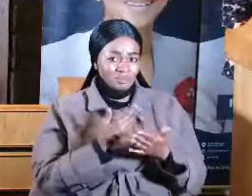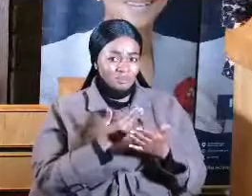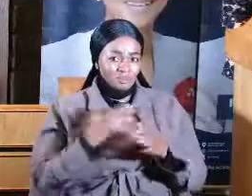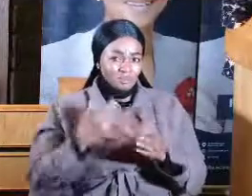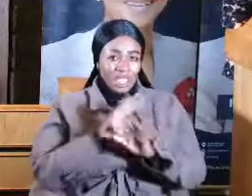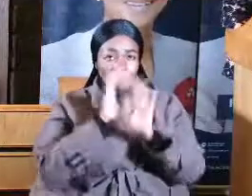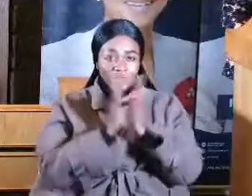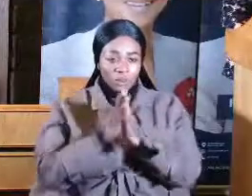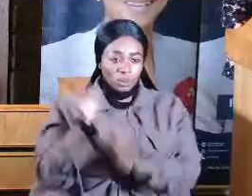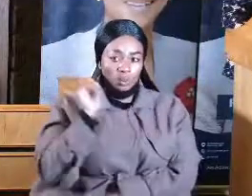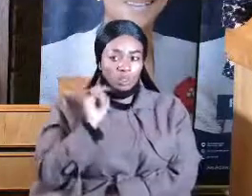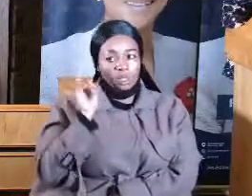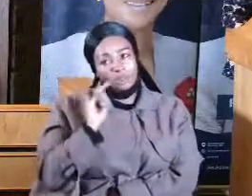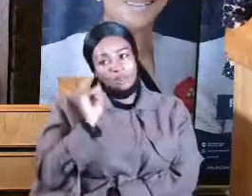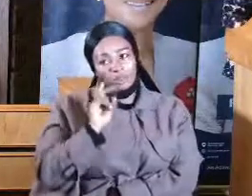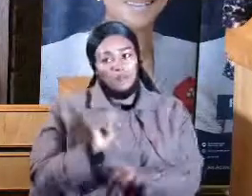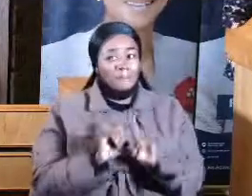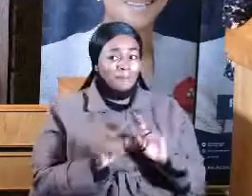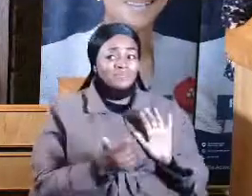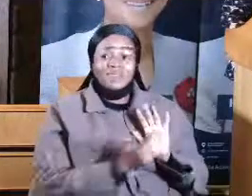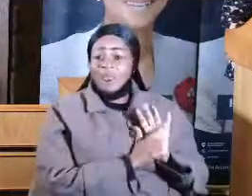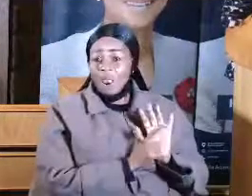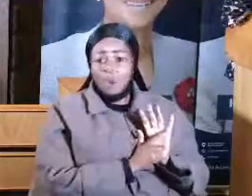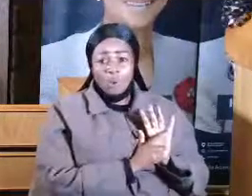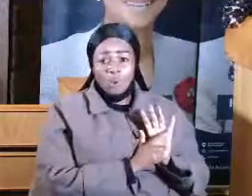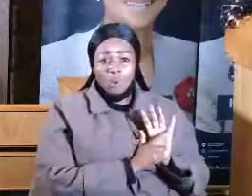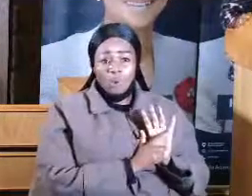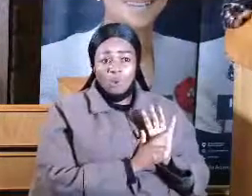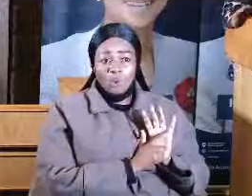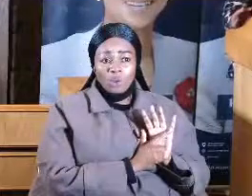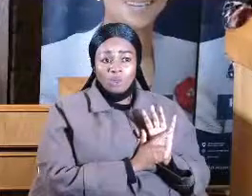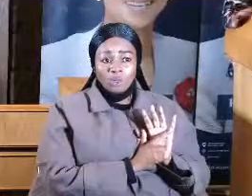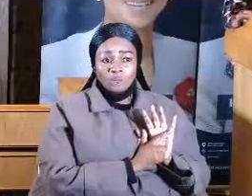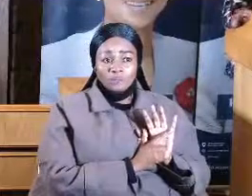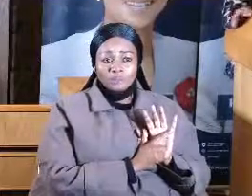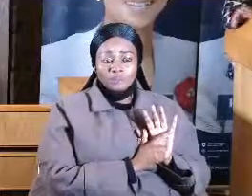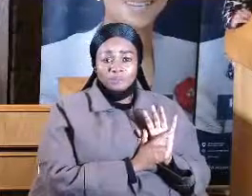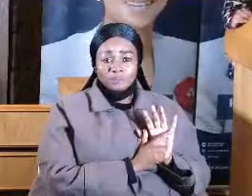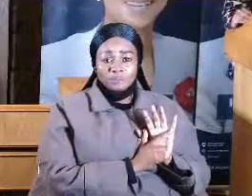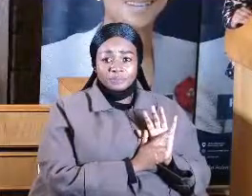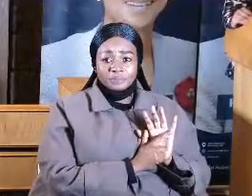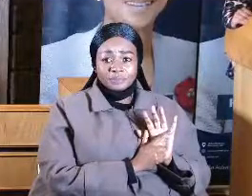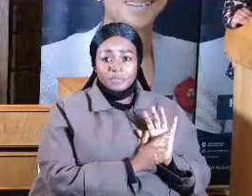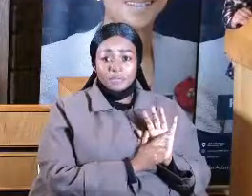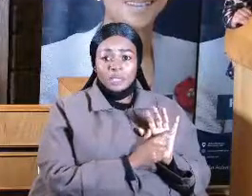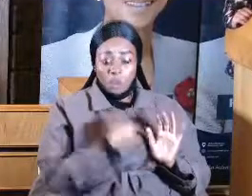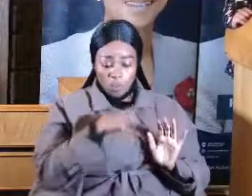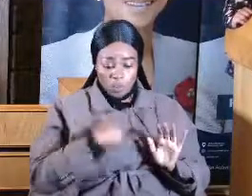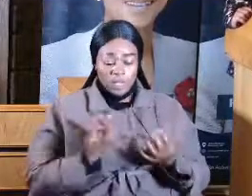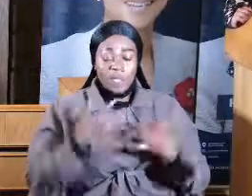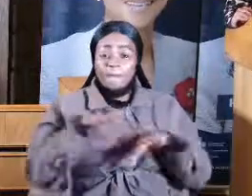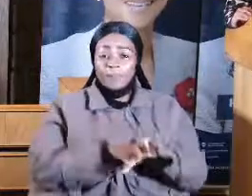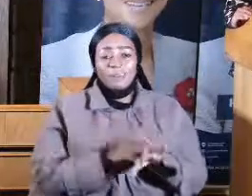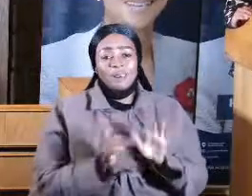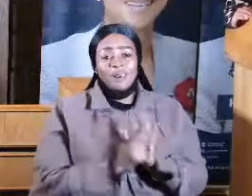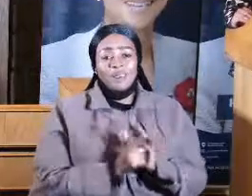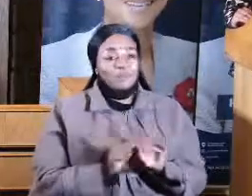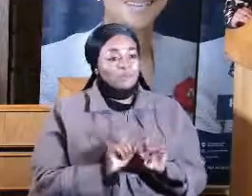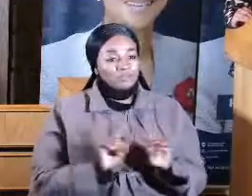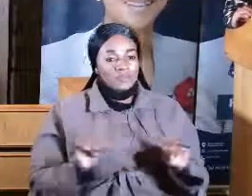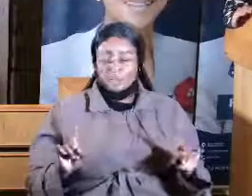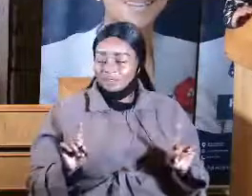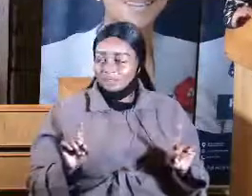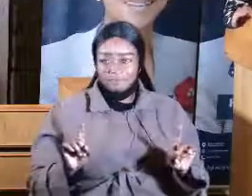in our sector, I must say, despite being the entity that is supposed to implement law, we are still the